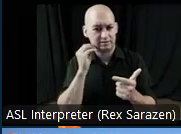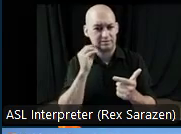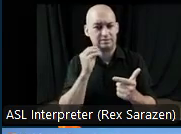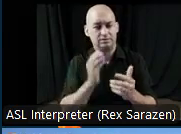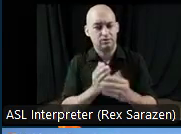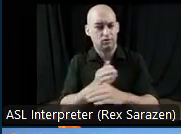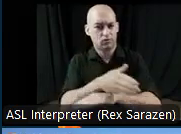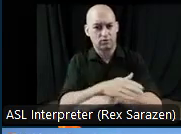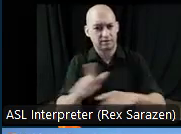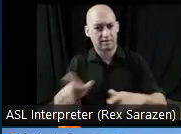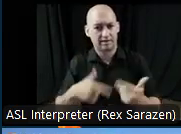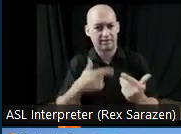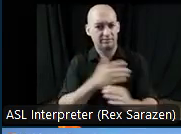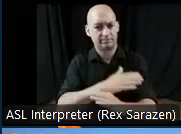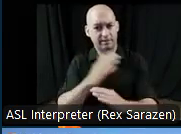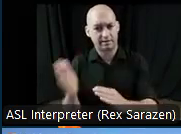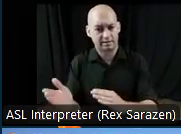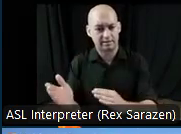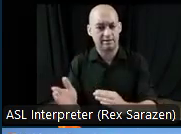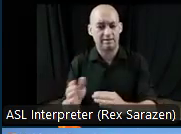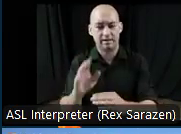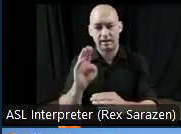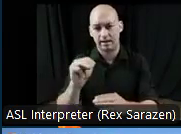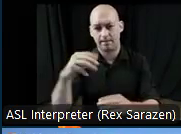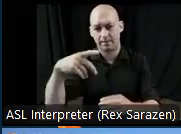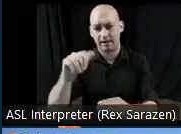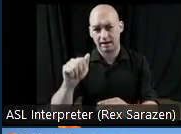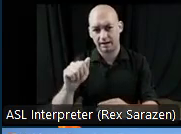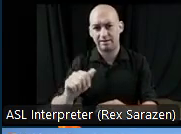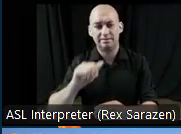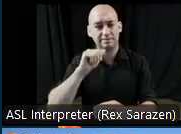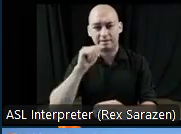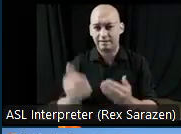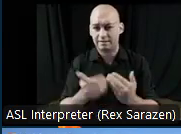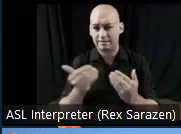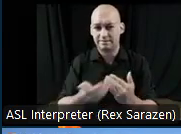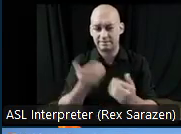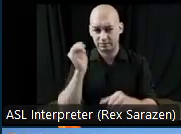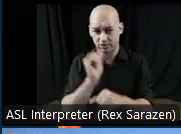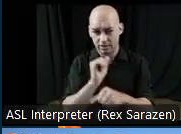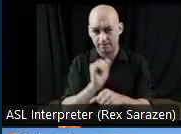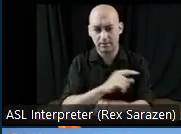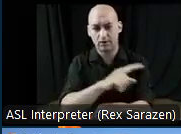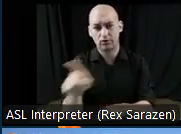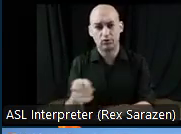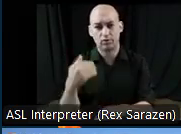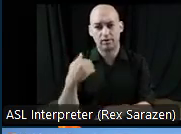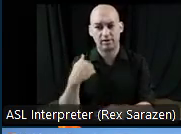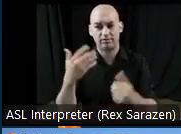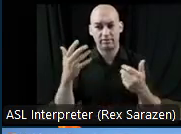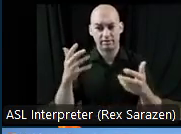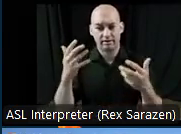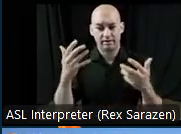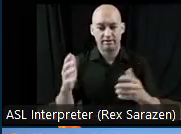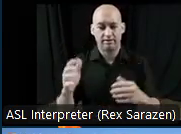the MPA? It's not an easy job, and you all have done this work longer than